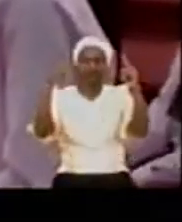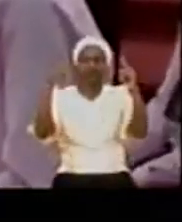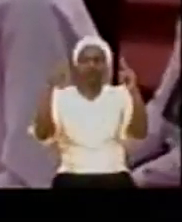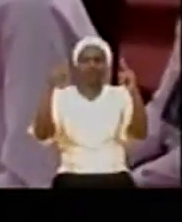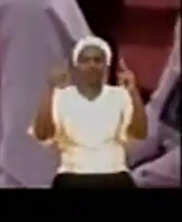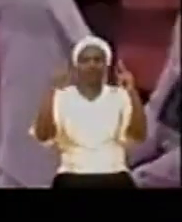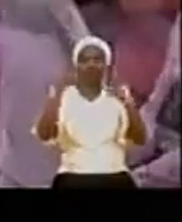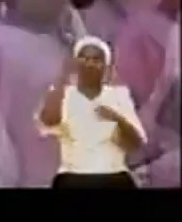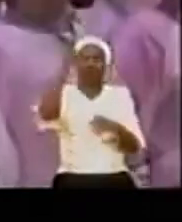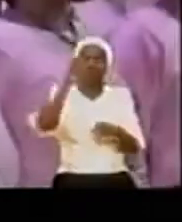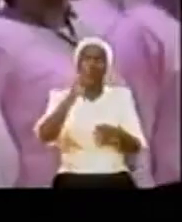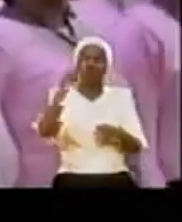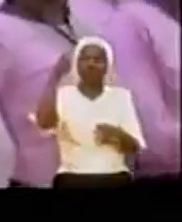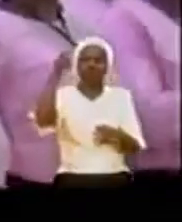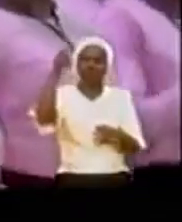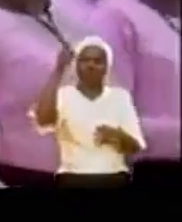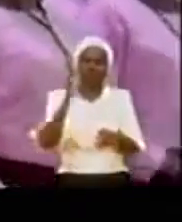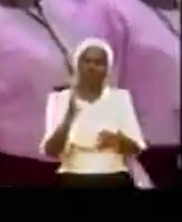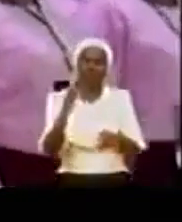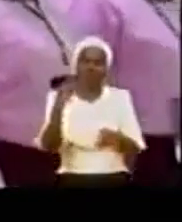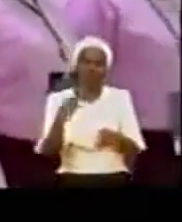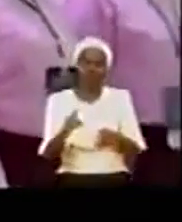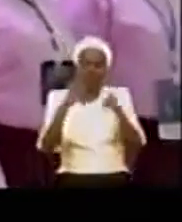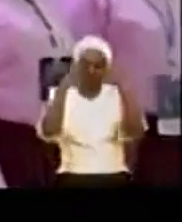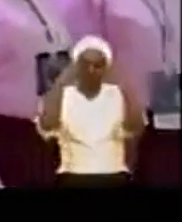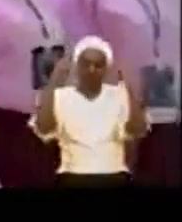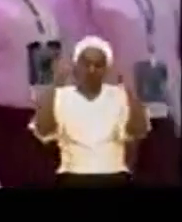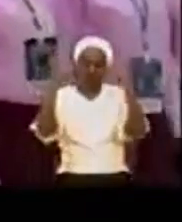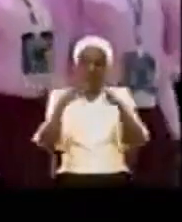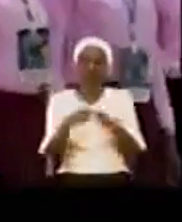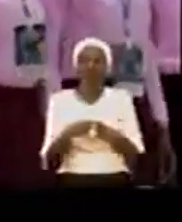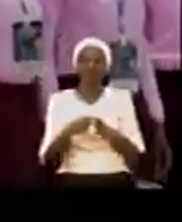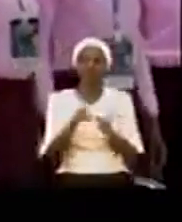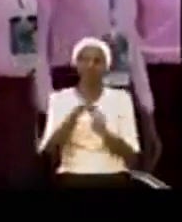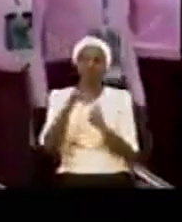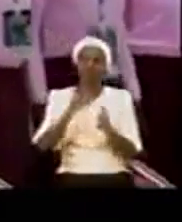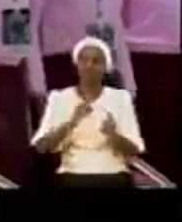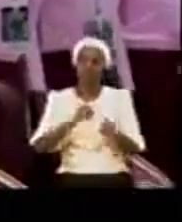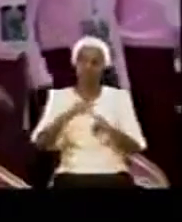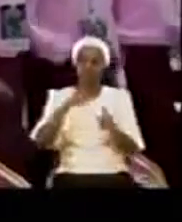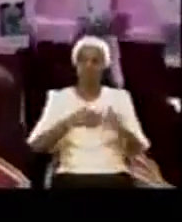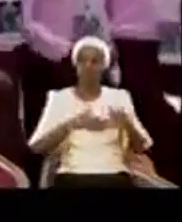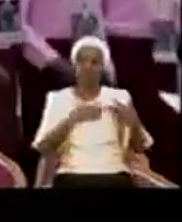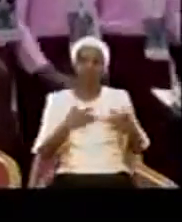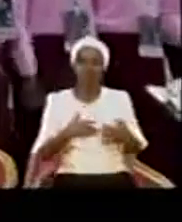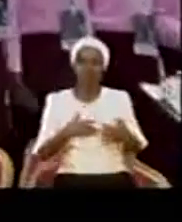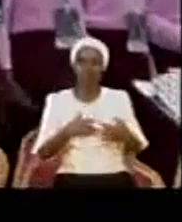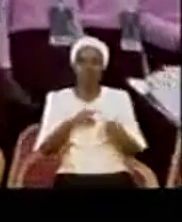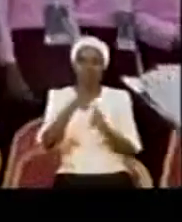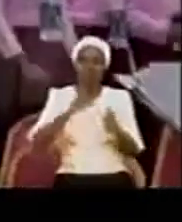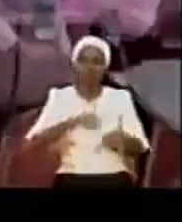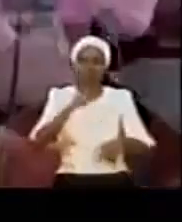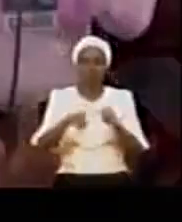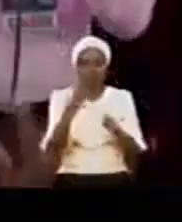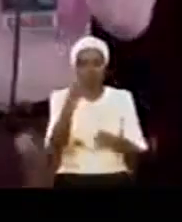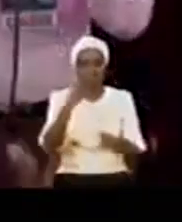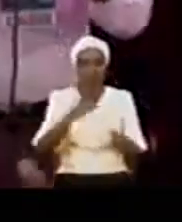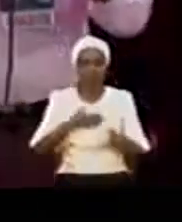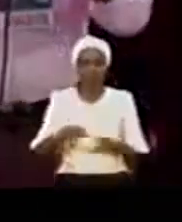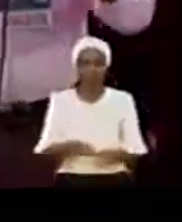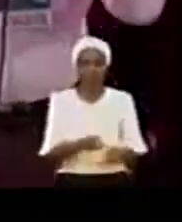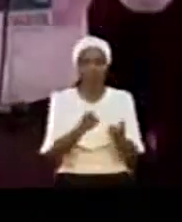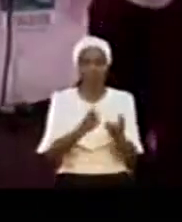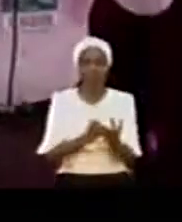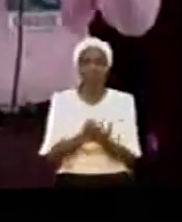When I can't see my way through, and I really don't know what to do, I look to